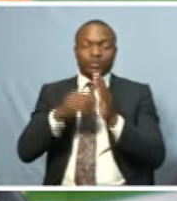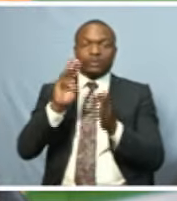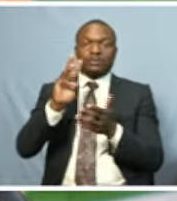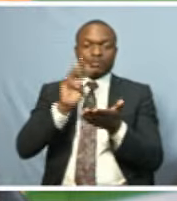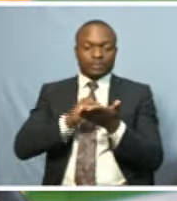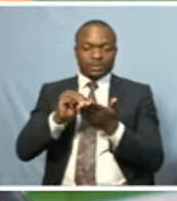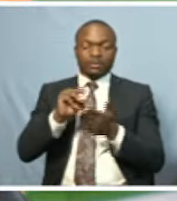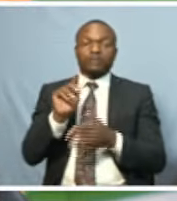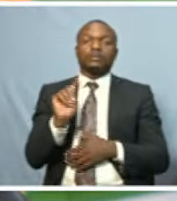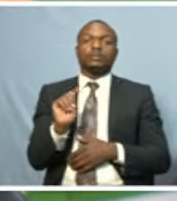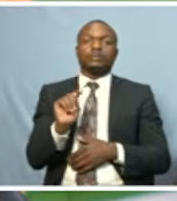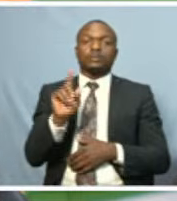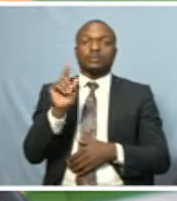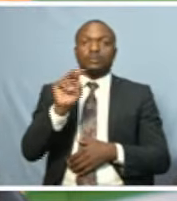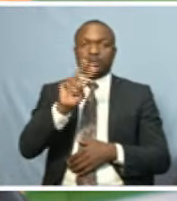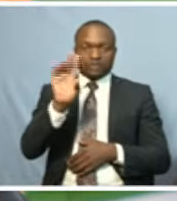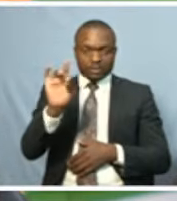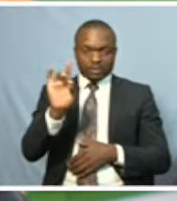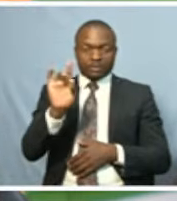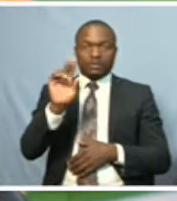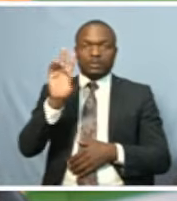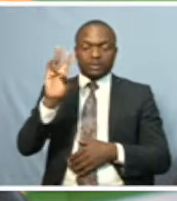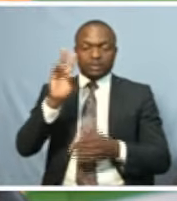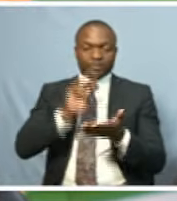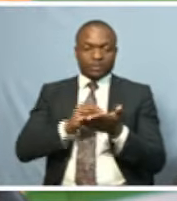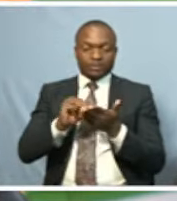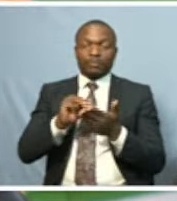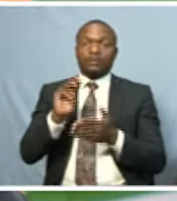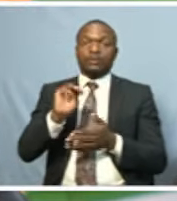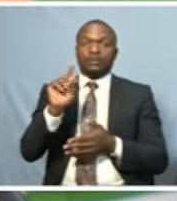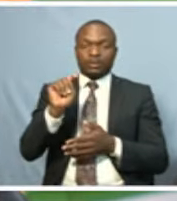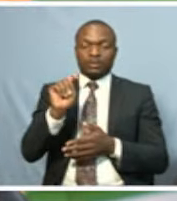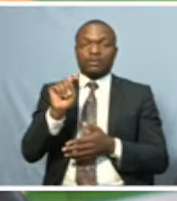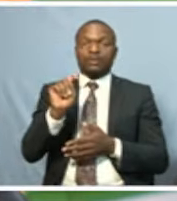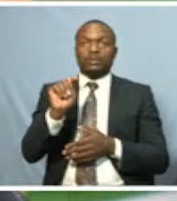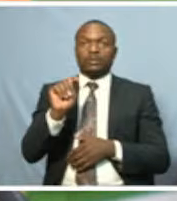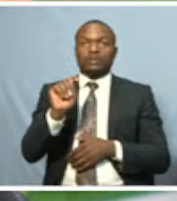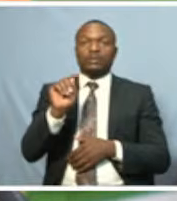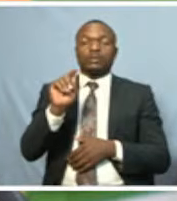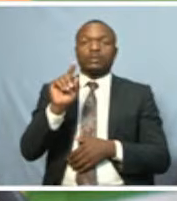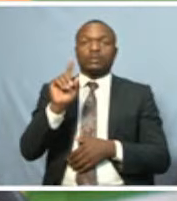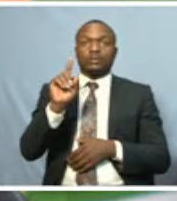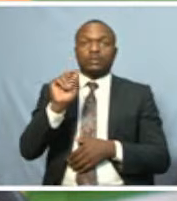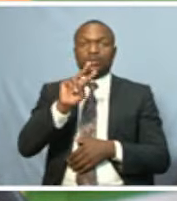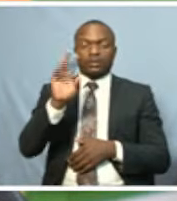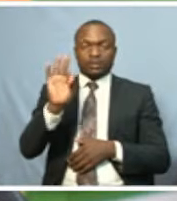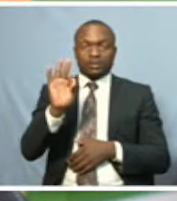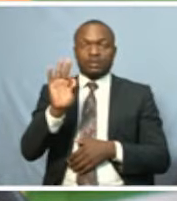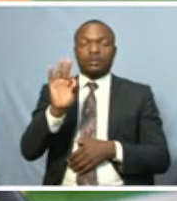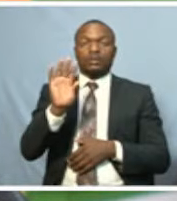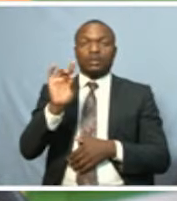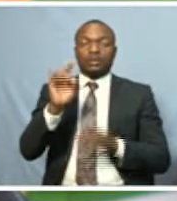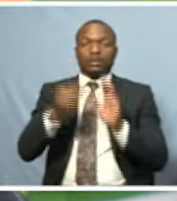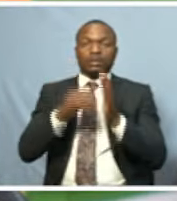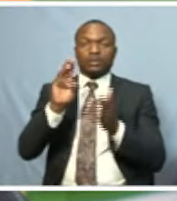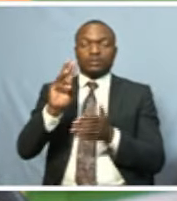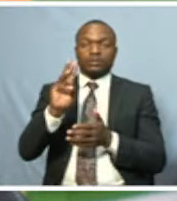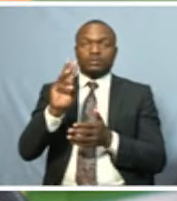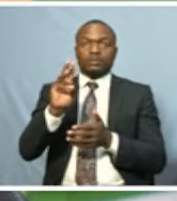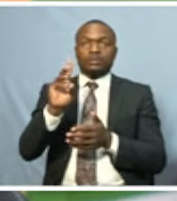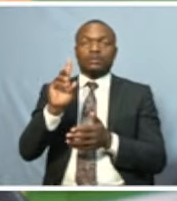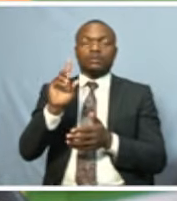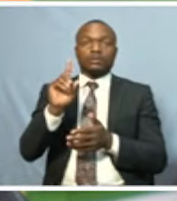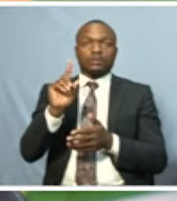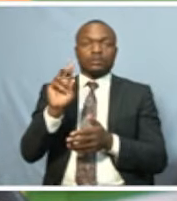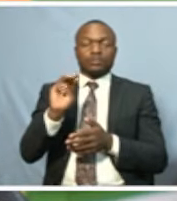metric tons, 2028 7 million metric tons, and 2029 8.6 million metric tons, and in